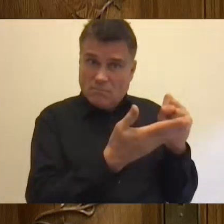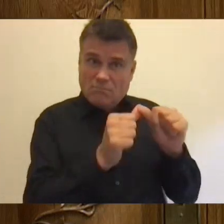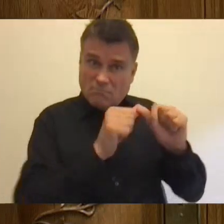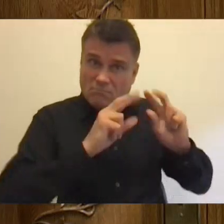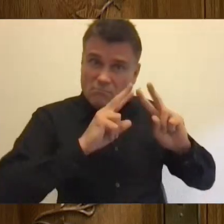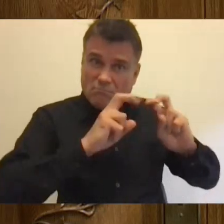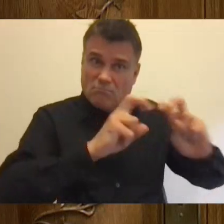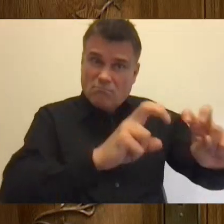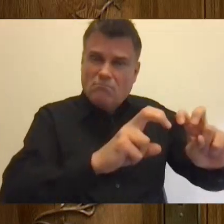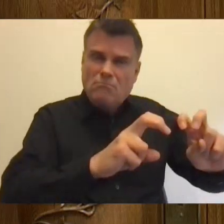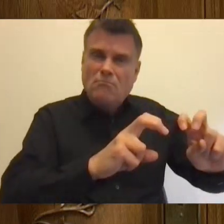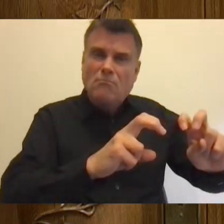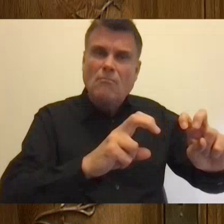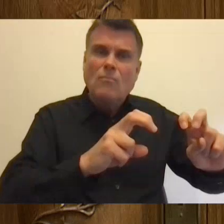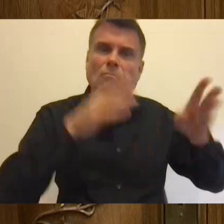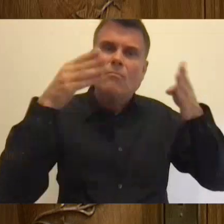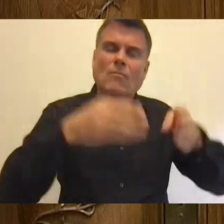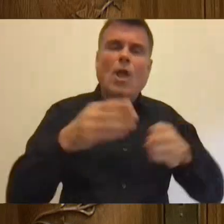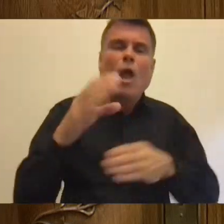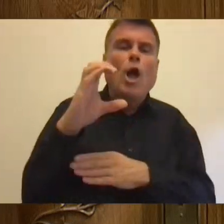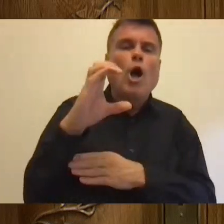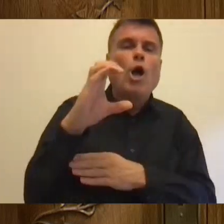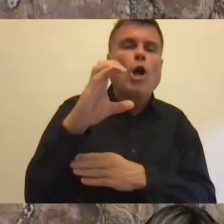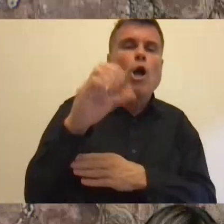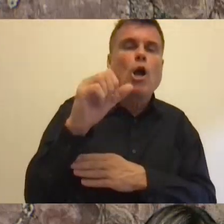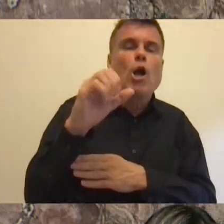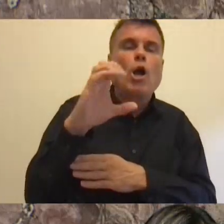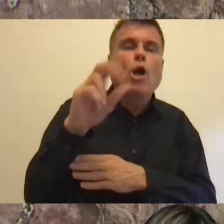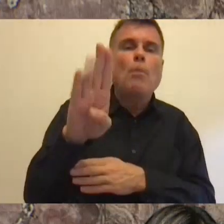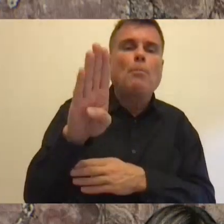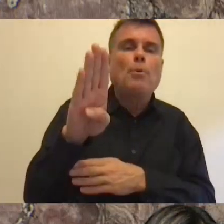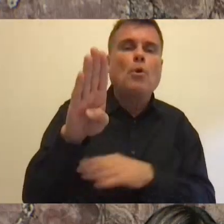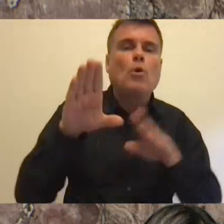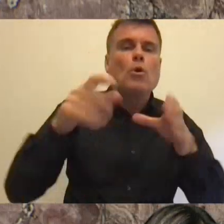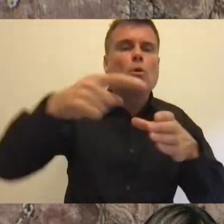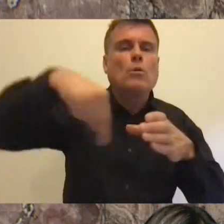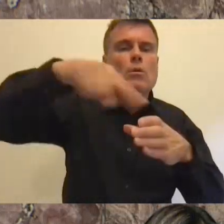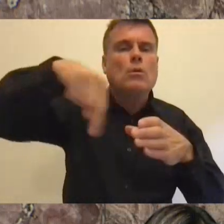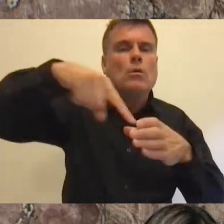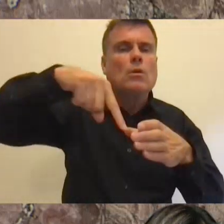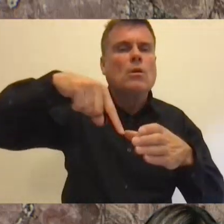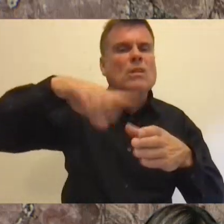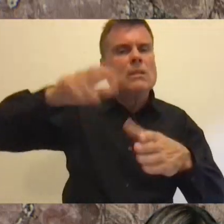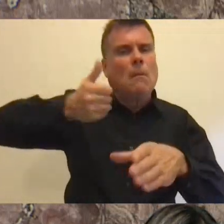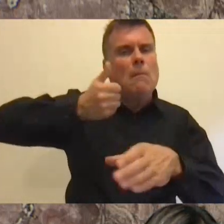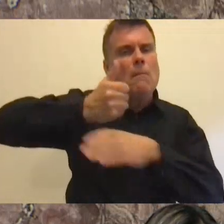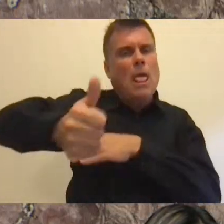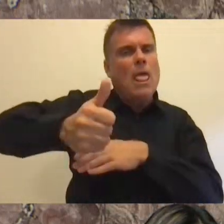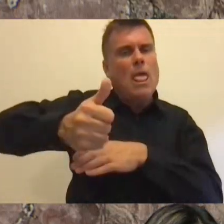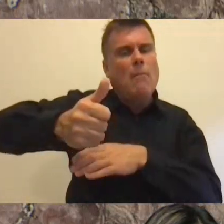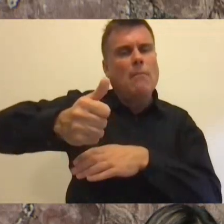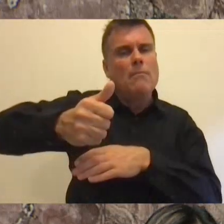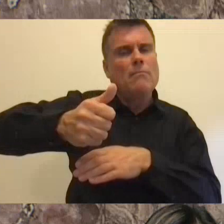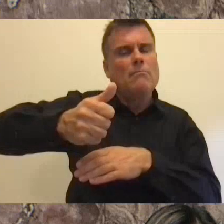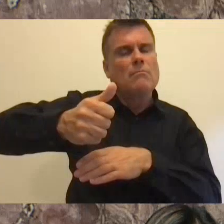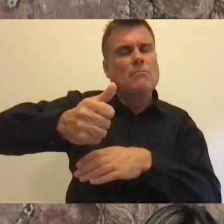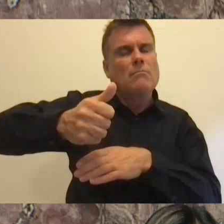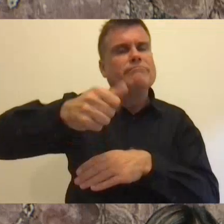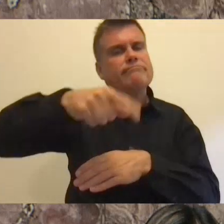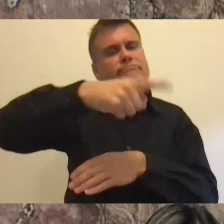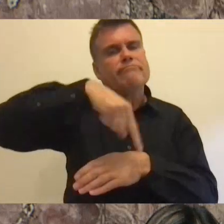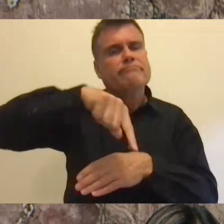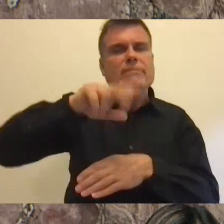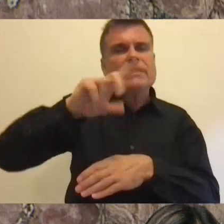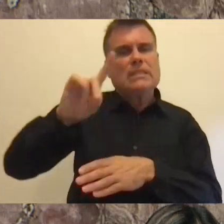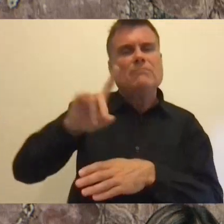Minister of Public Safety and Solicitor General. Thank you, Honourable Speaker. What I can tell a member is